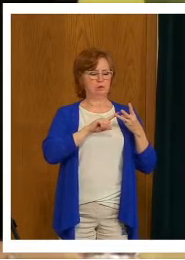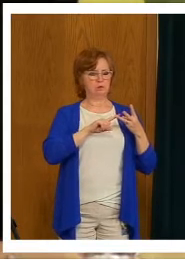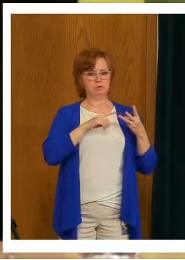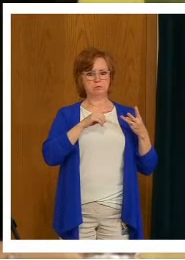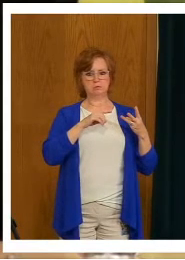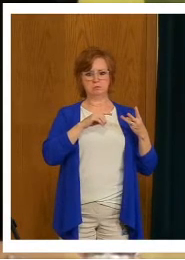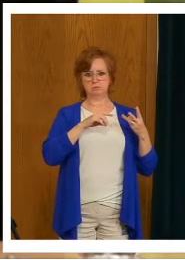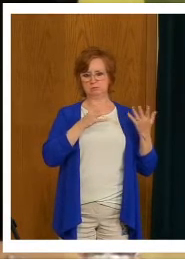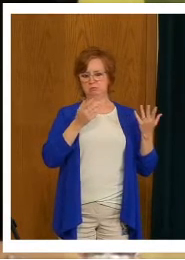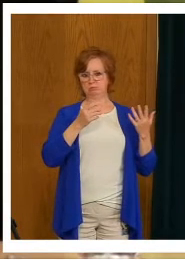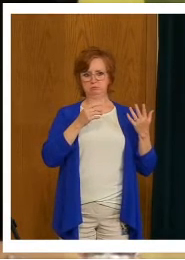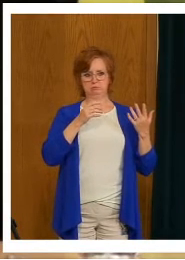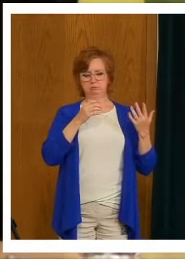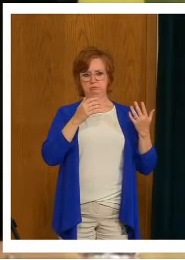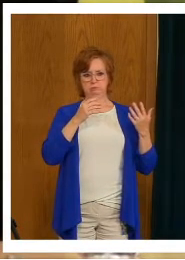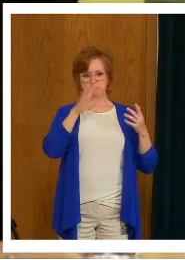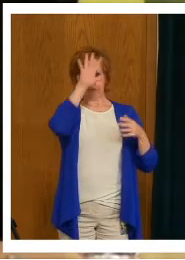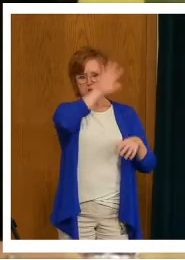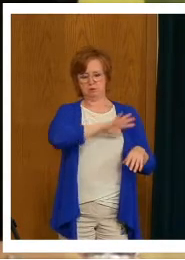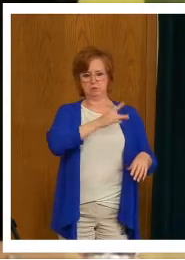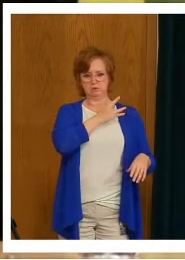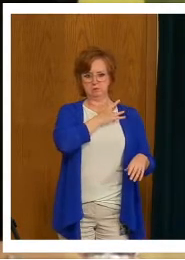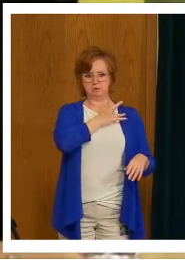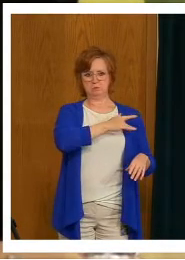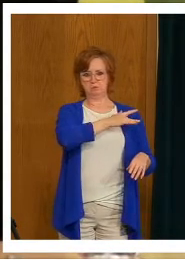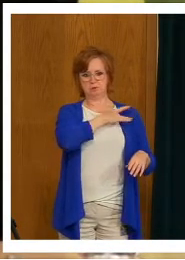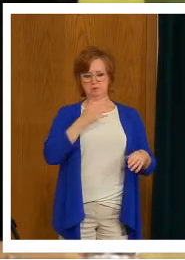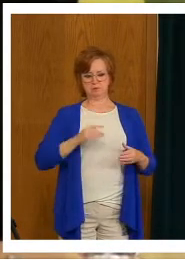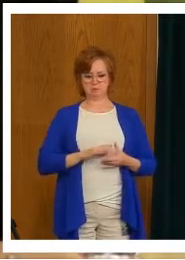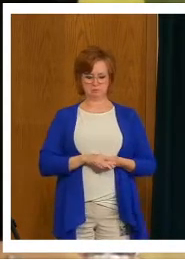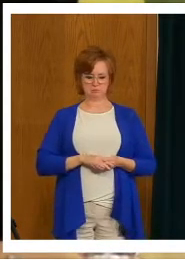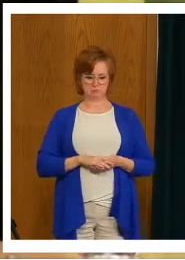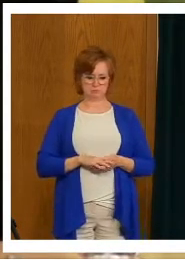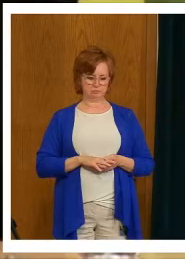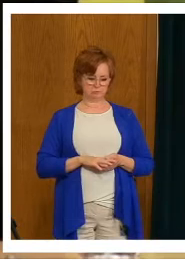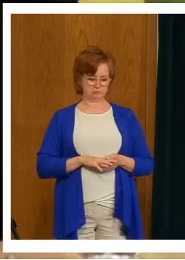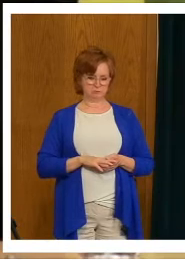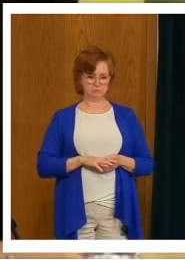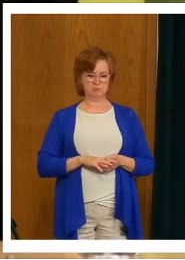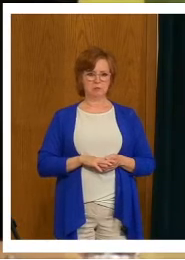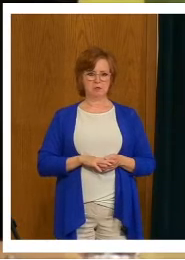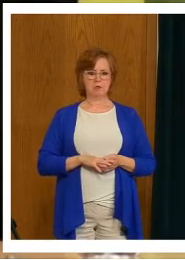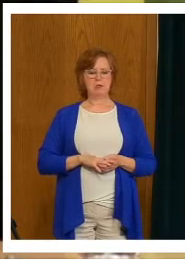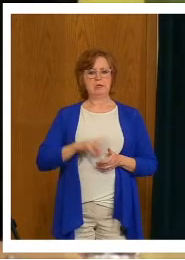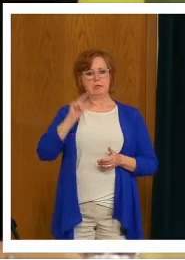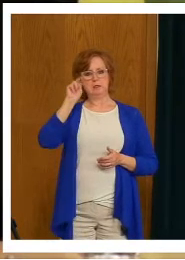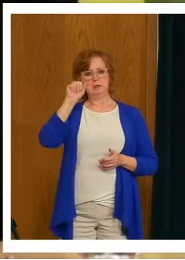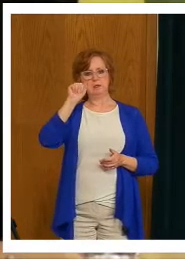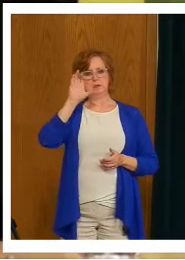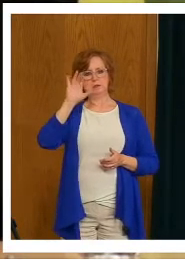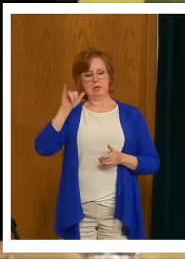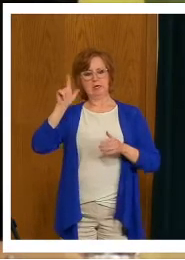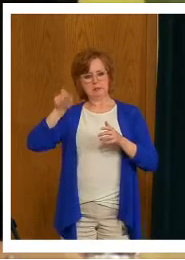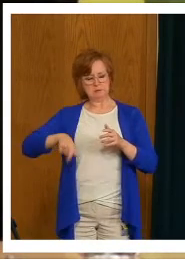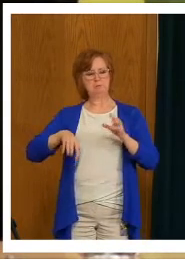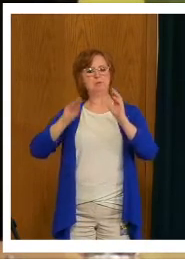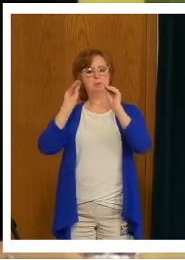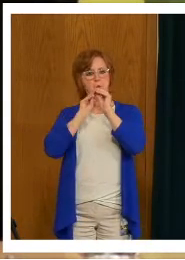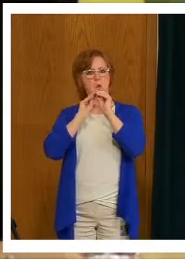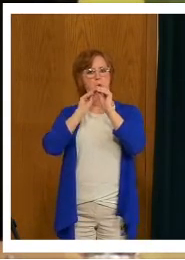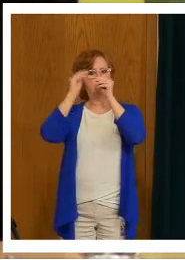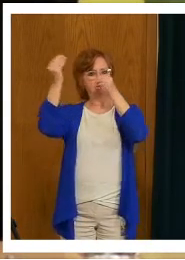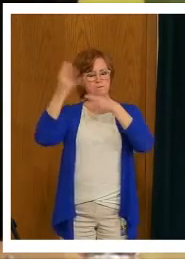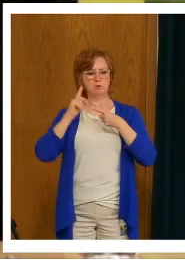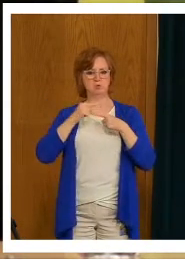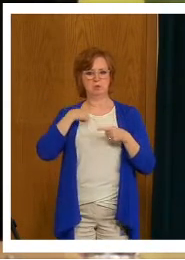communities across the province. And so, very much more rapid and clear guidance from our National Advisory Council